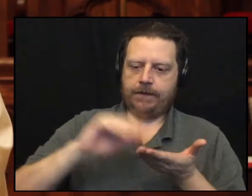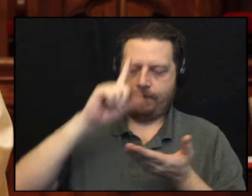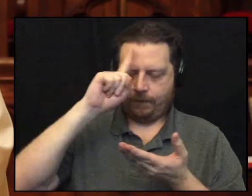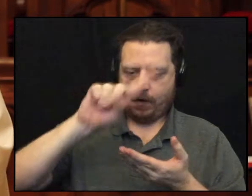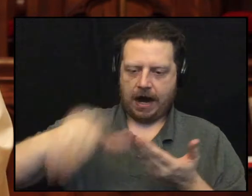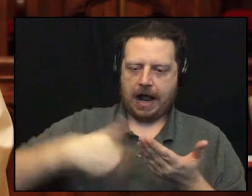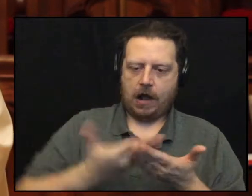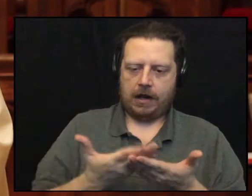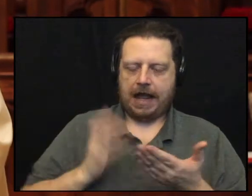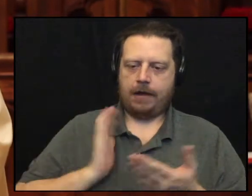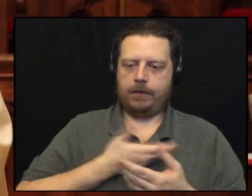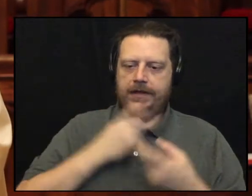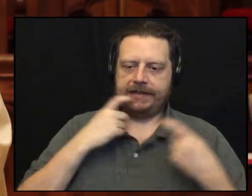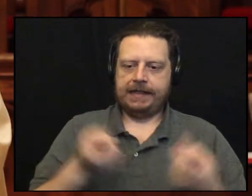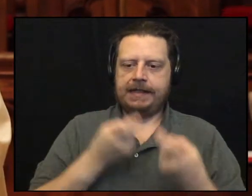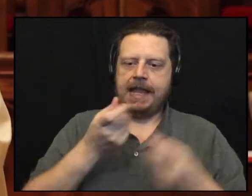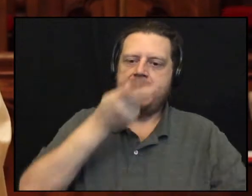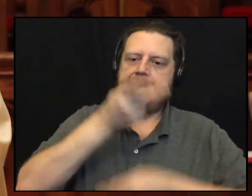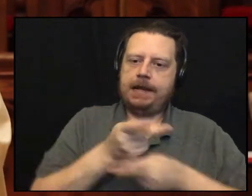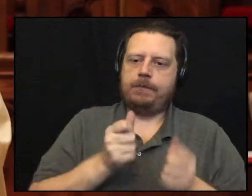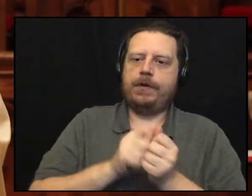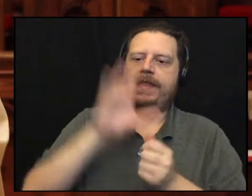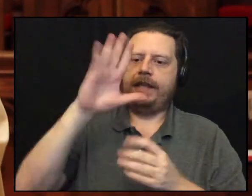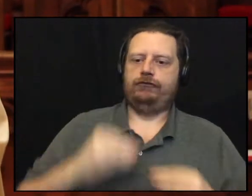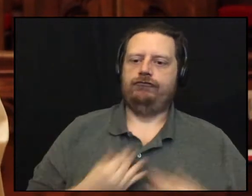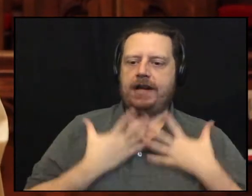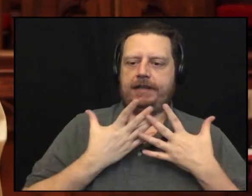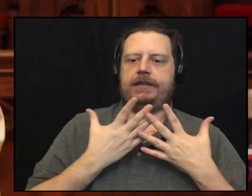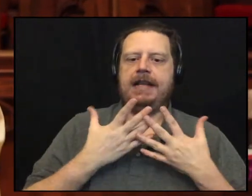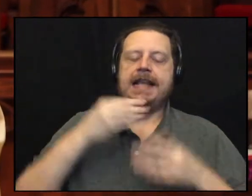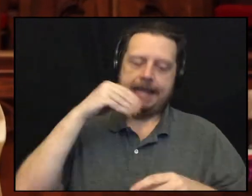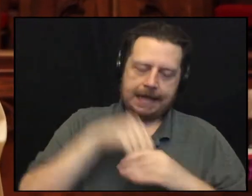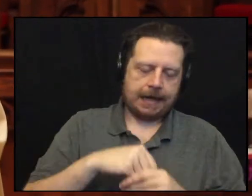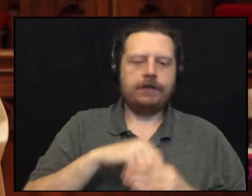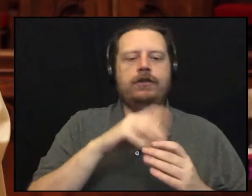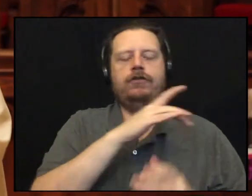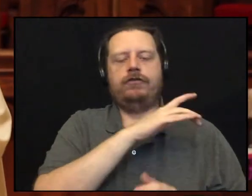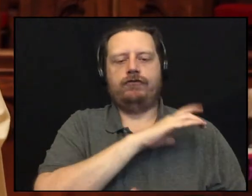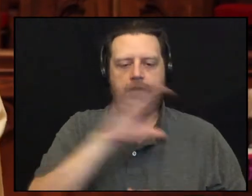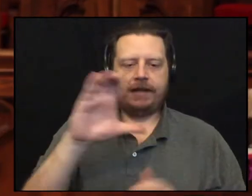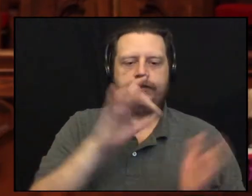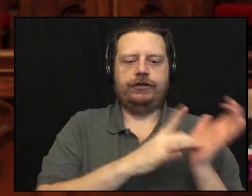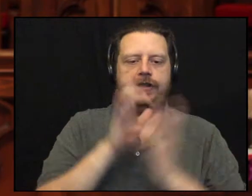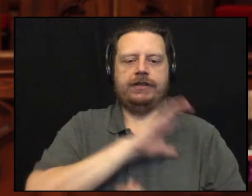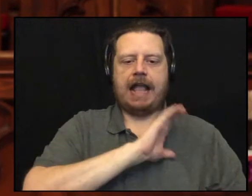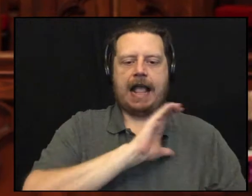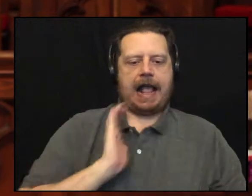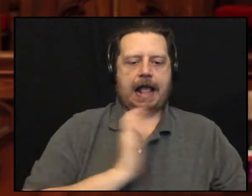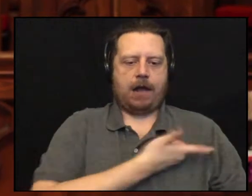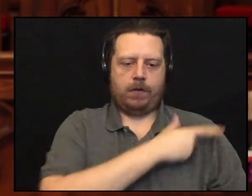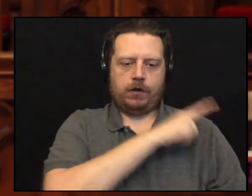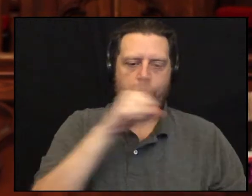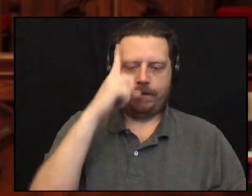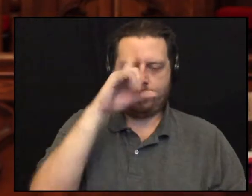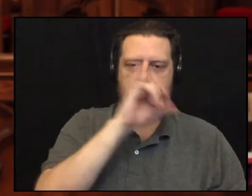us by his grace in Christ Jesus our Lord for eternal life.